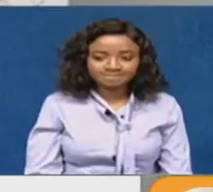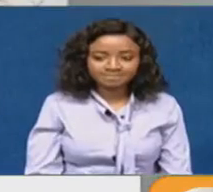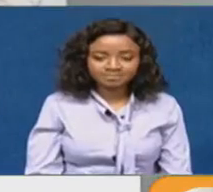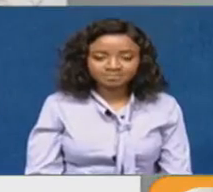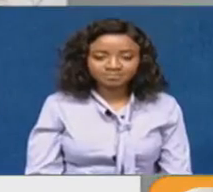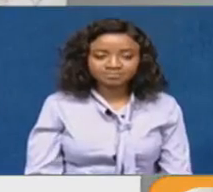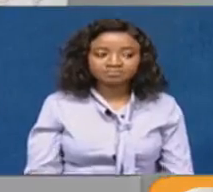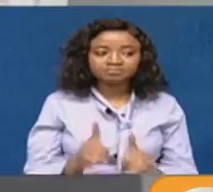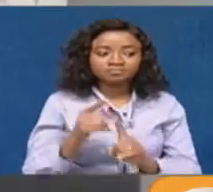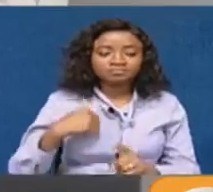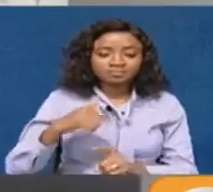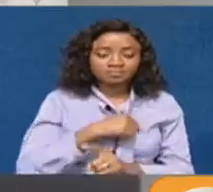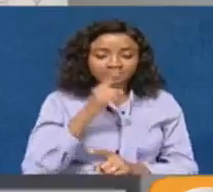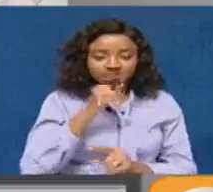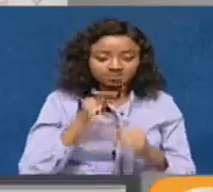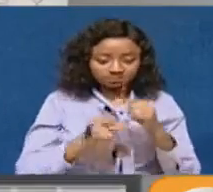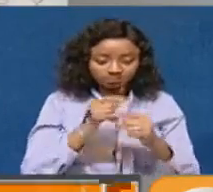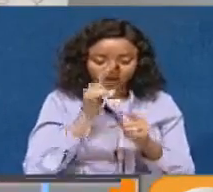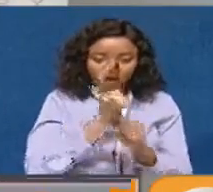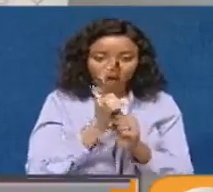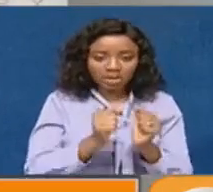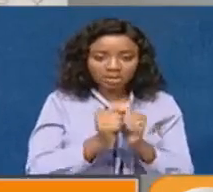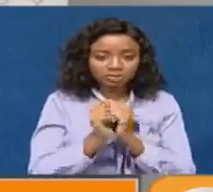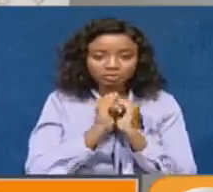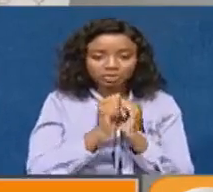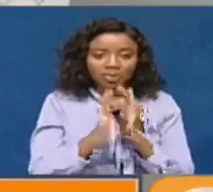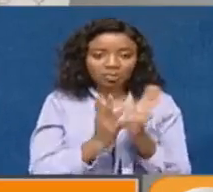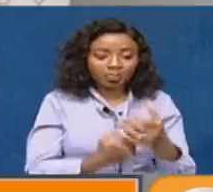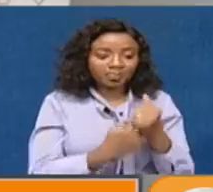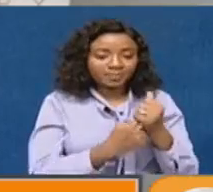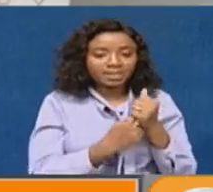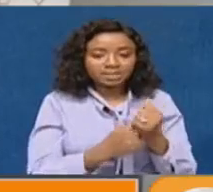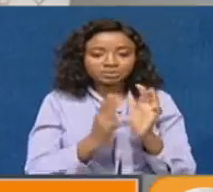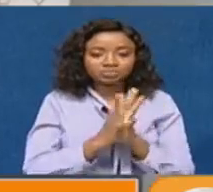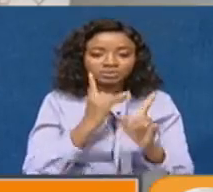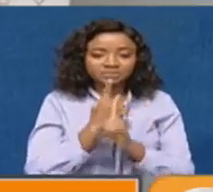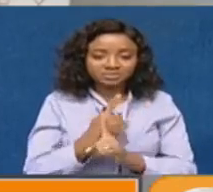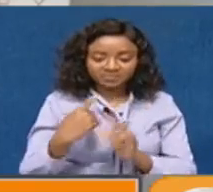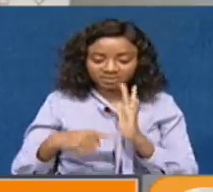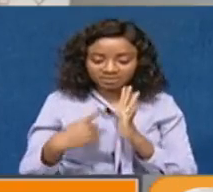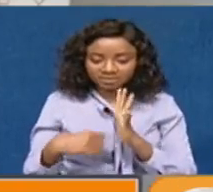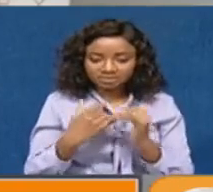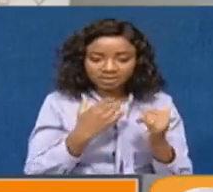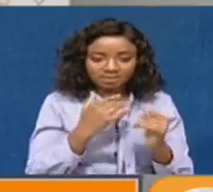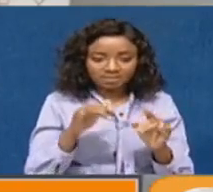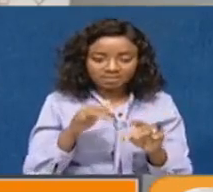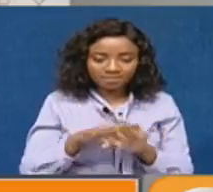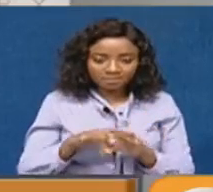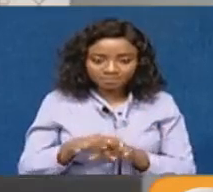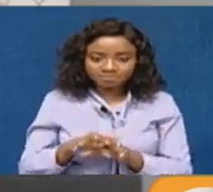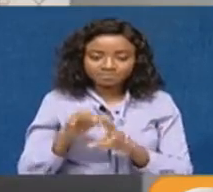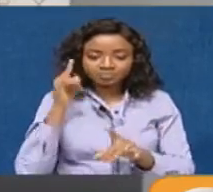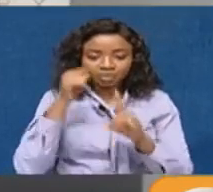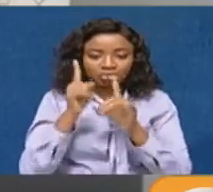We have continued to work in close partnership with the industry players to find